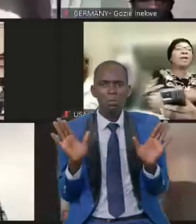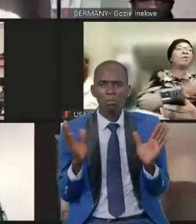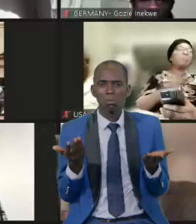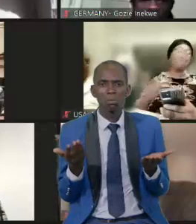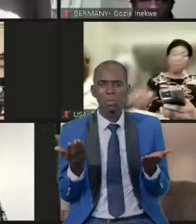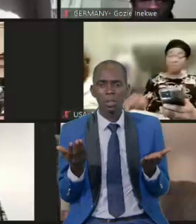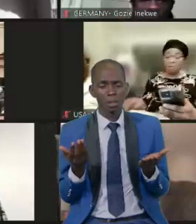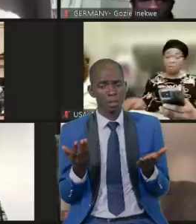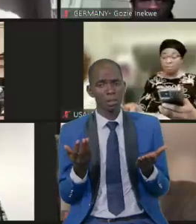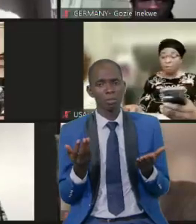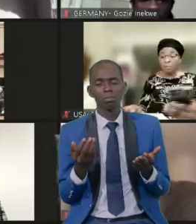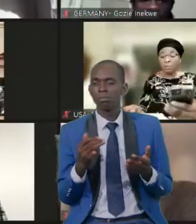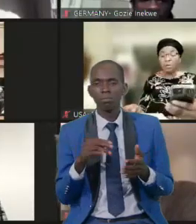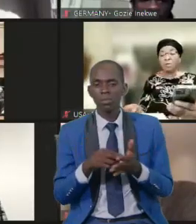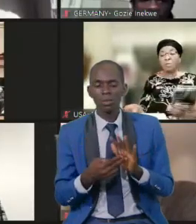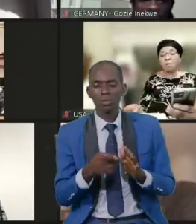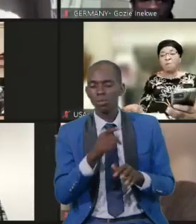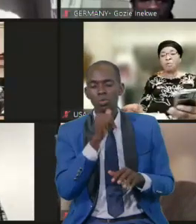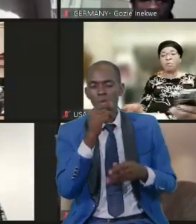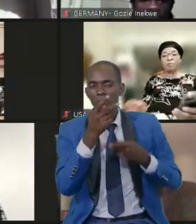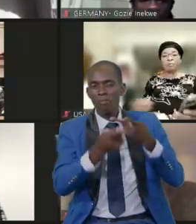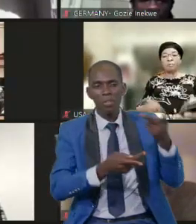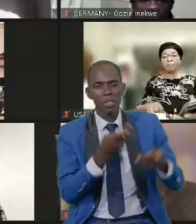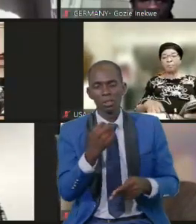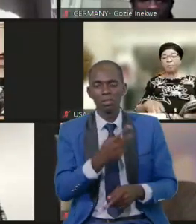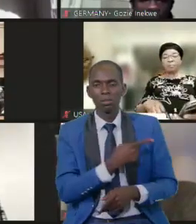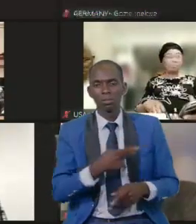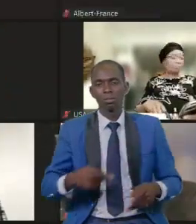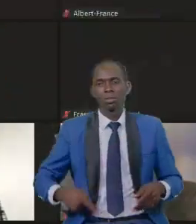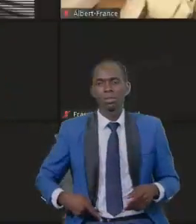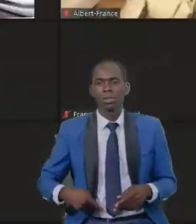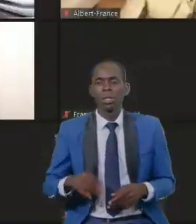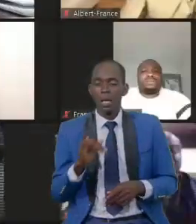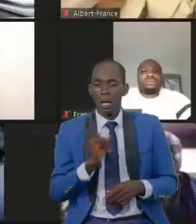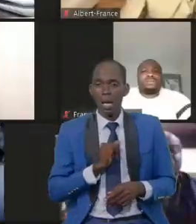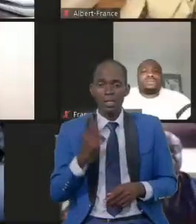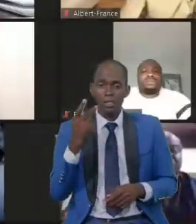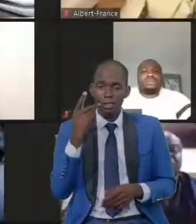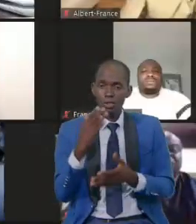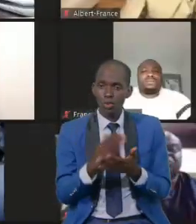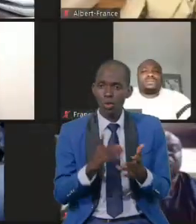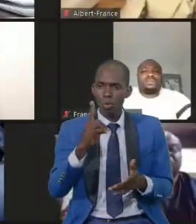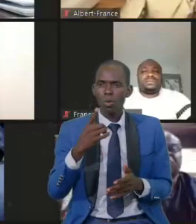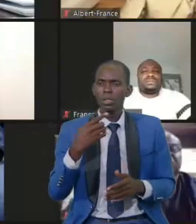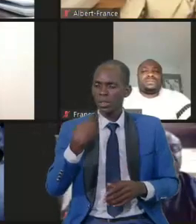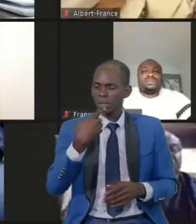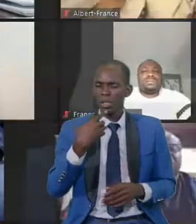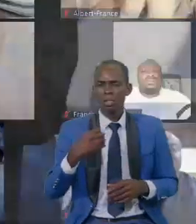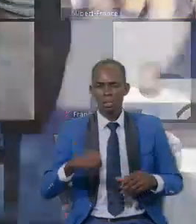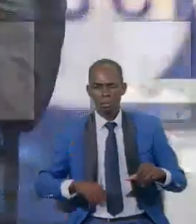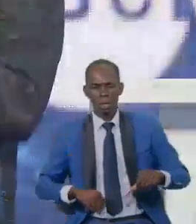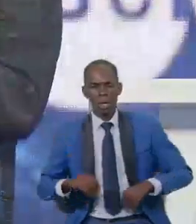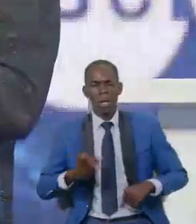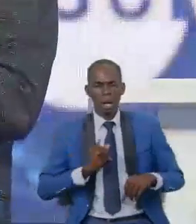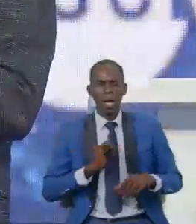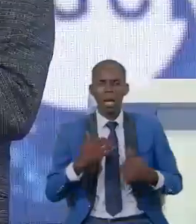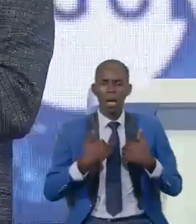said, you didn't visit the king. I see somebody saying, I've been to the prince of peace.